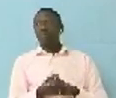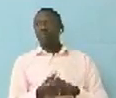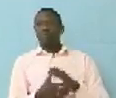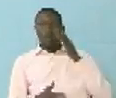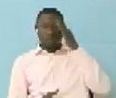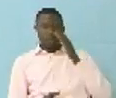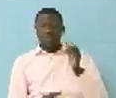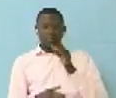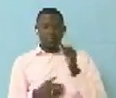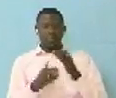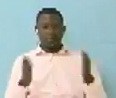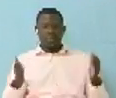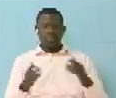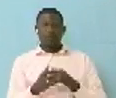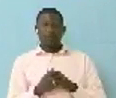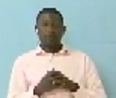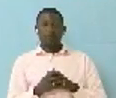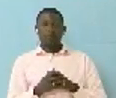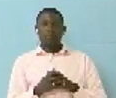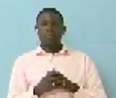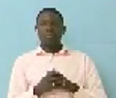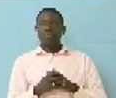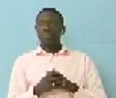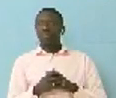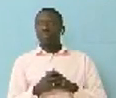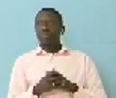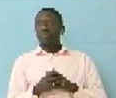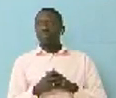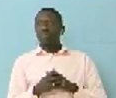Thank you very much. I'll give you an example.